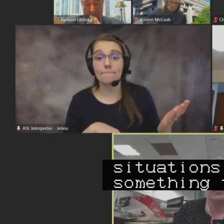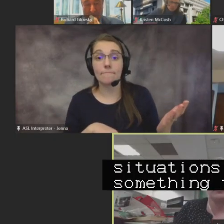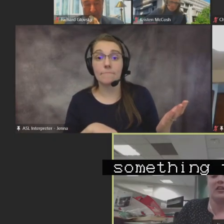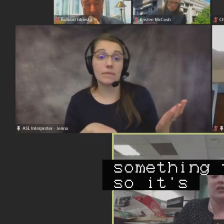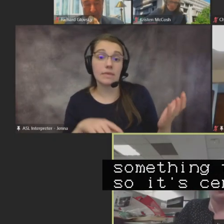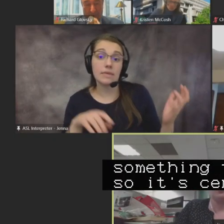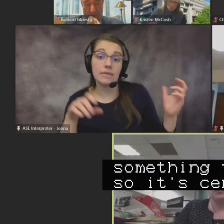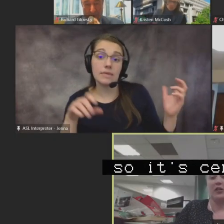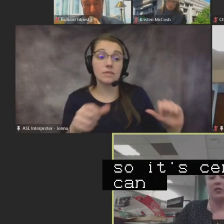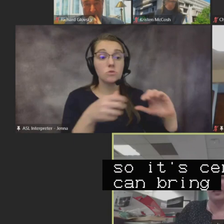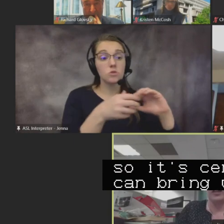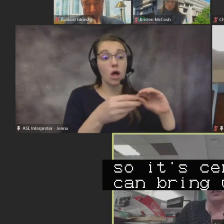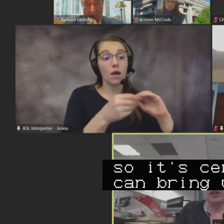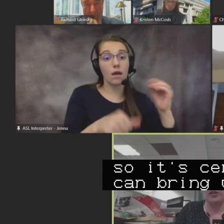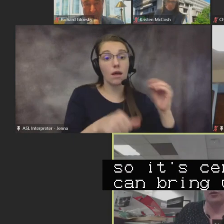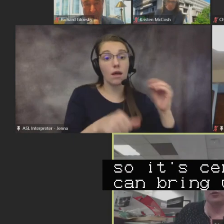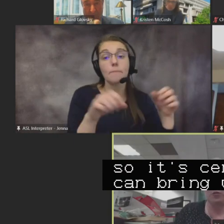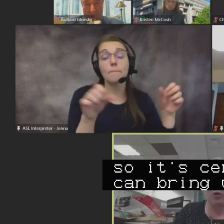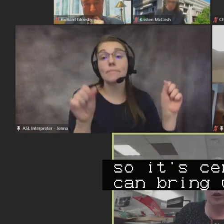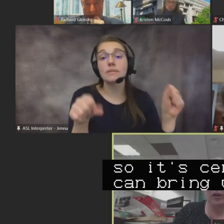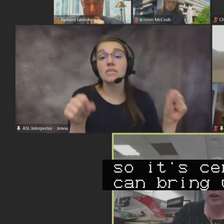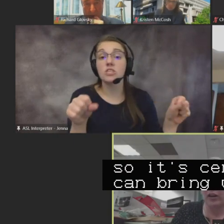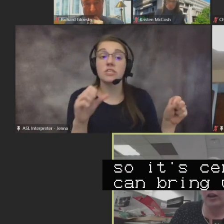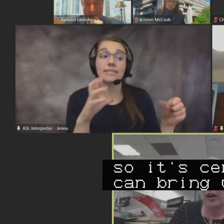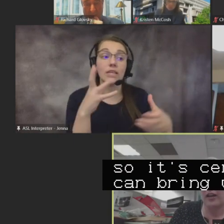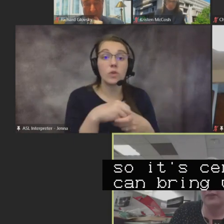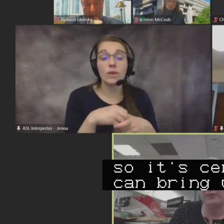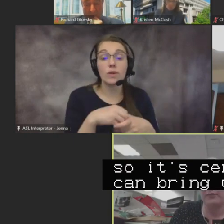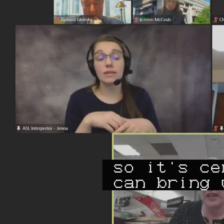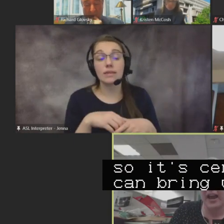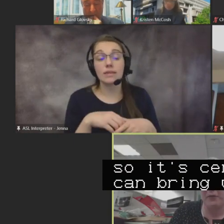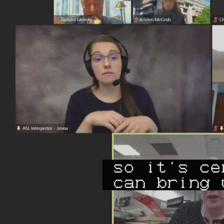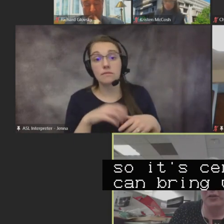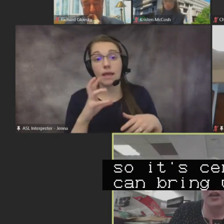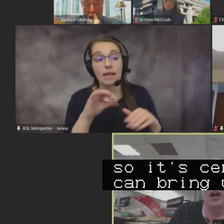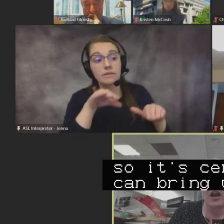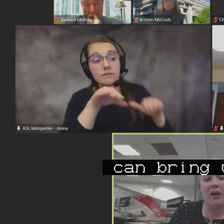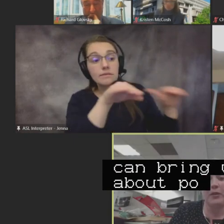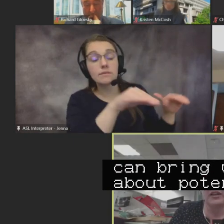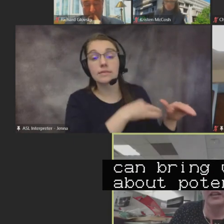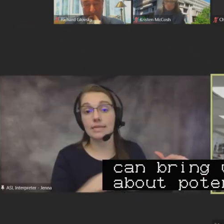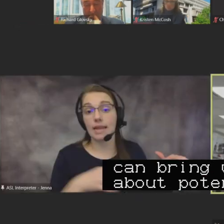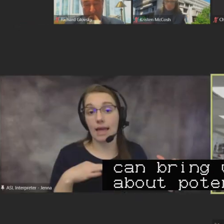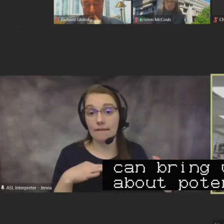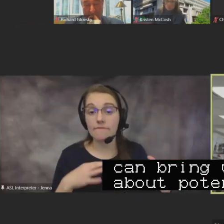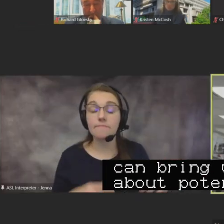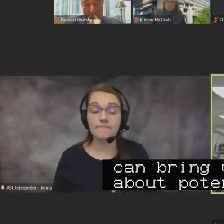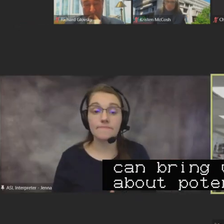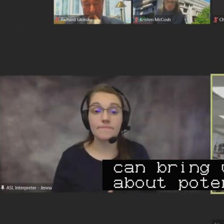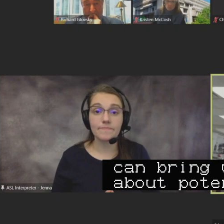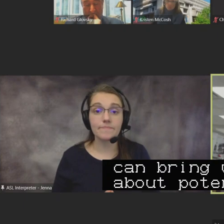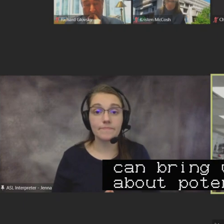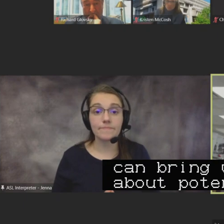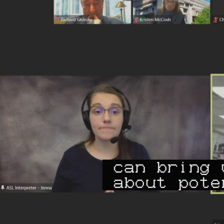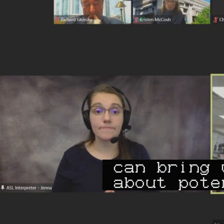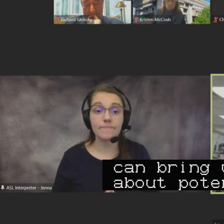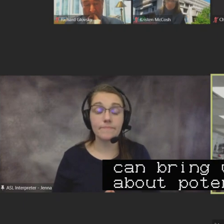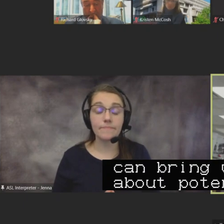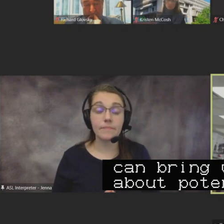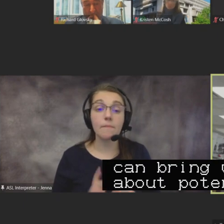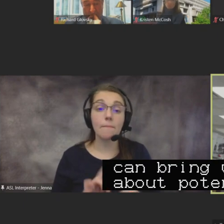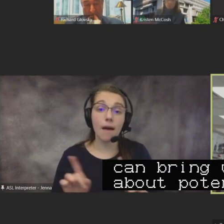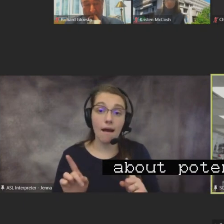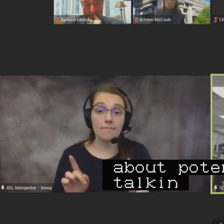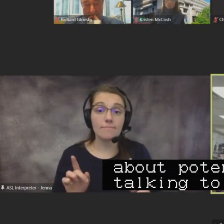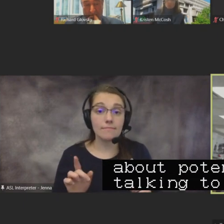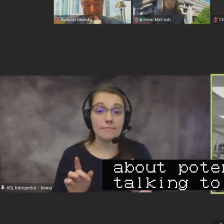potentially, including and talking to more of our staff about. But it is something that, is